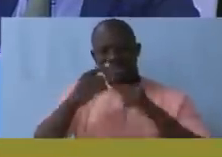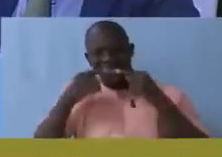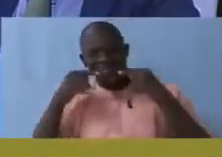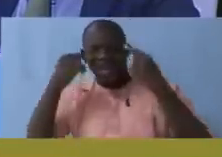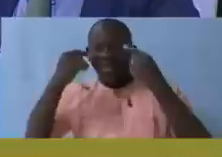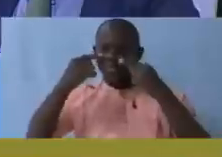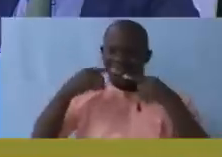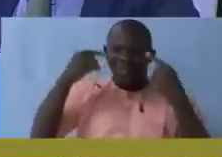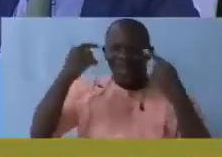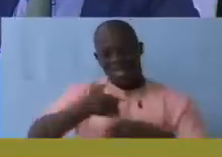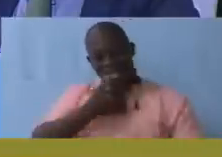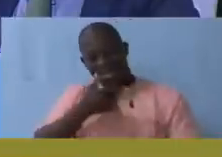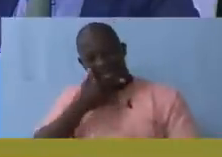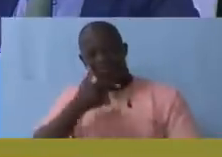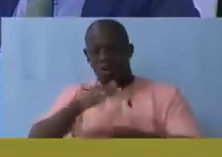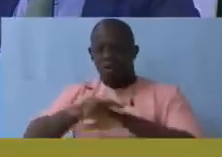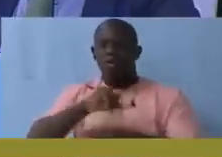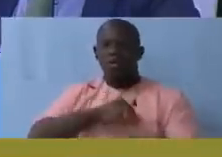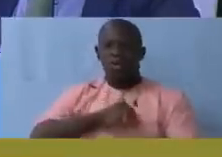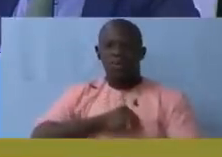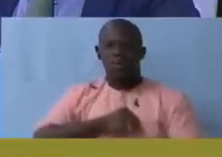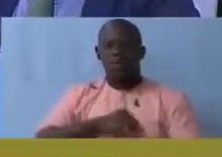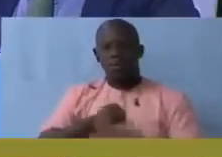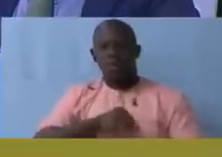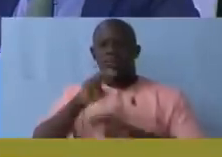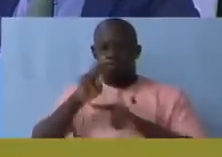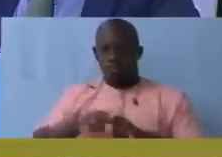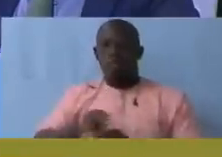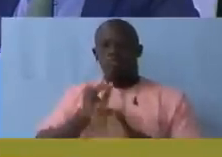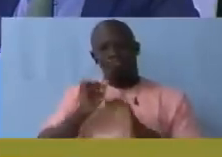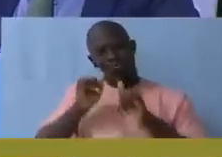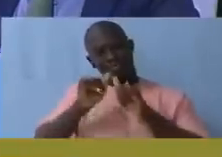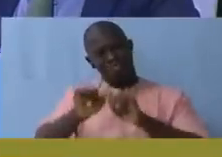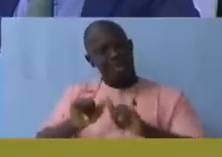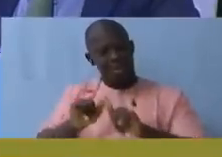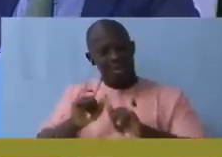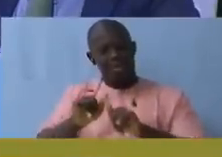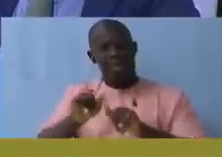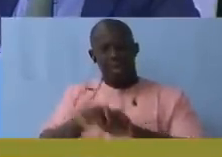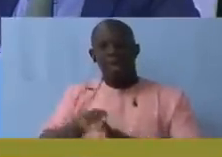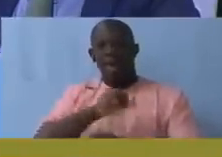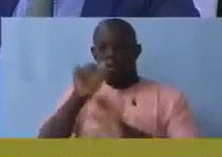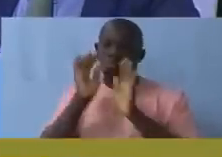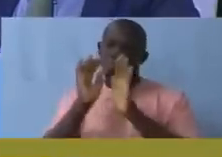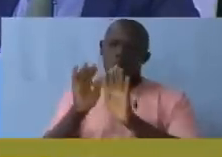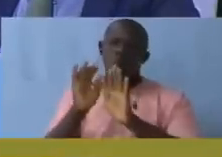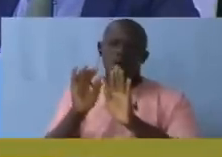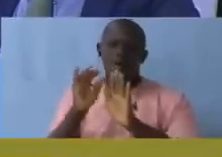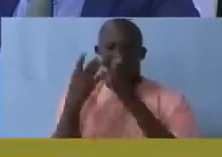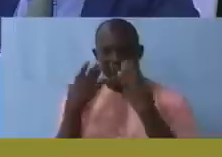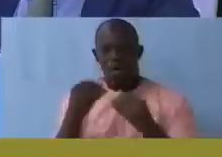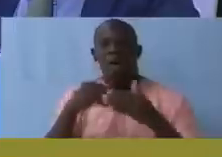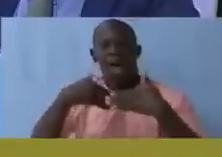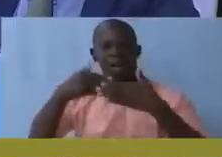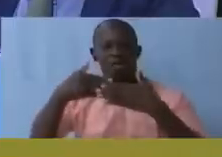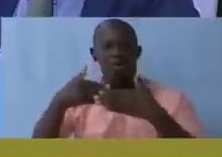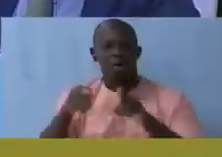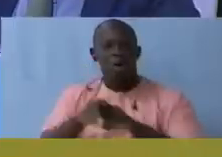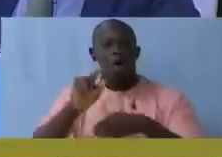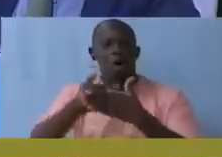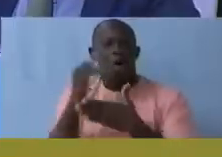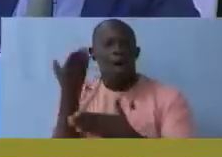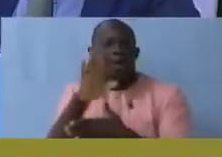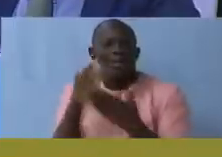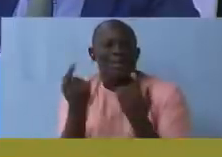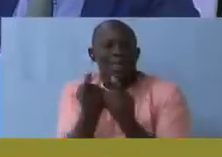laughing to himself. So I just have to sit still and wait for his reaction or whatever he